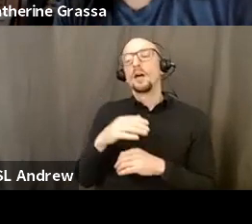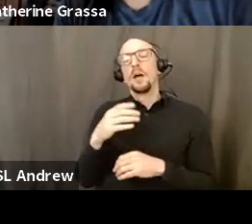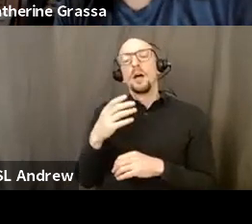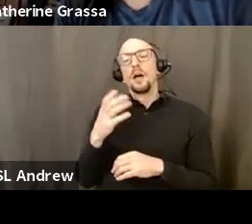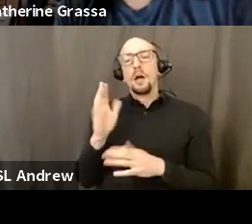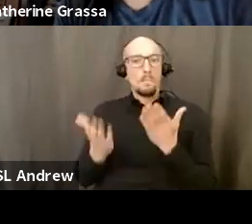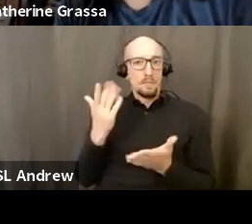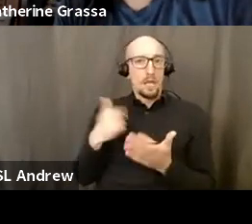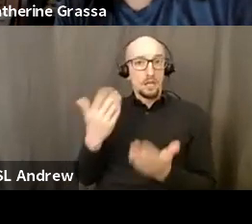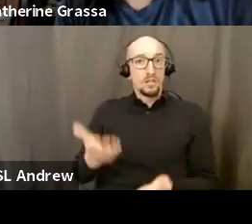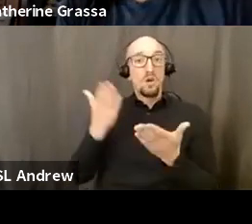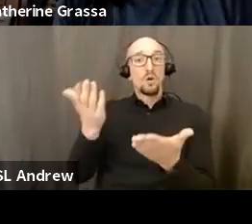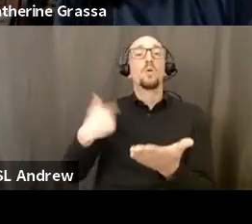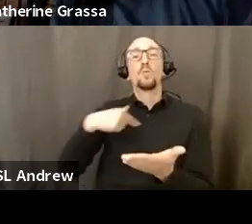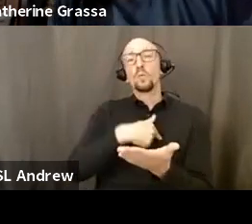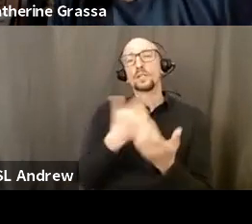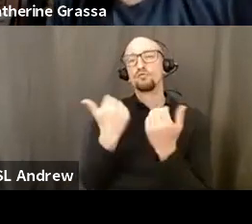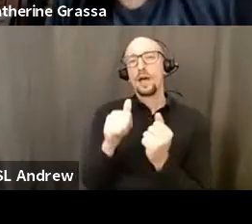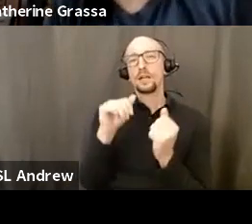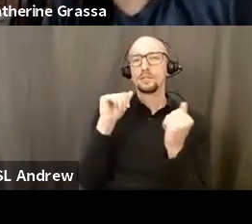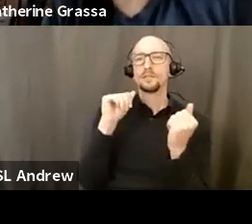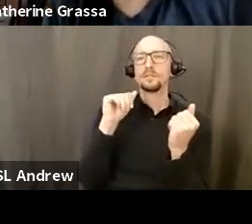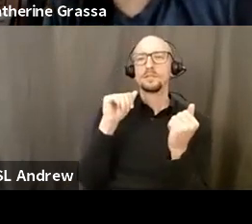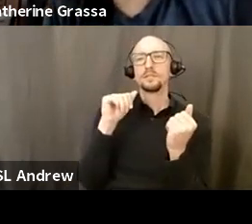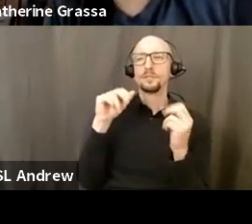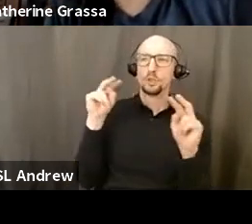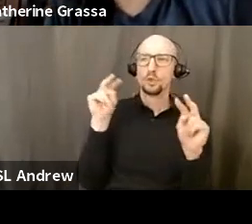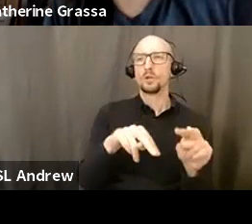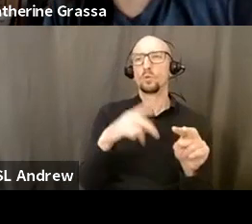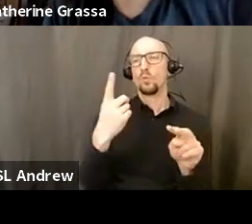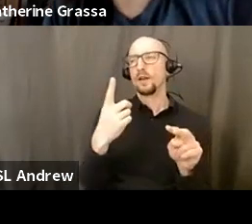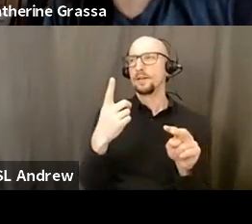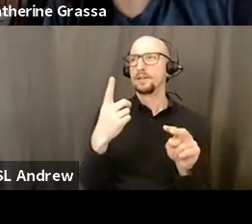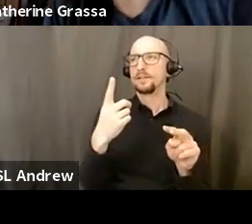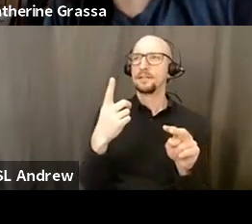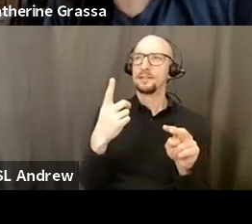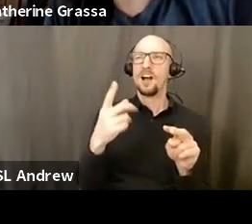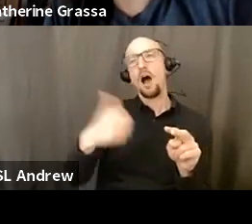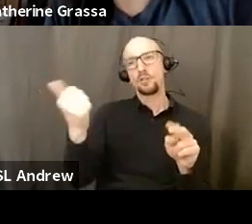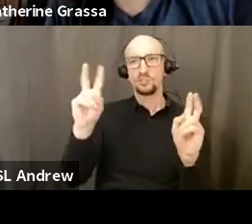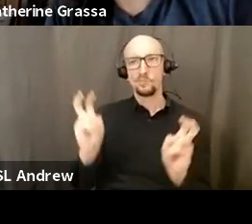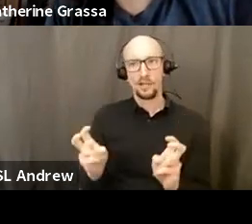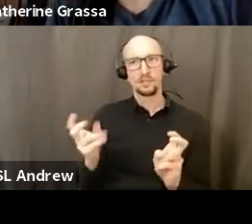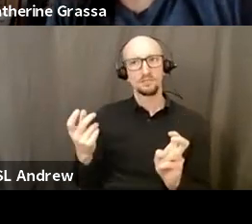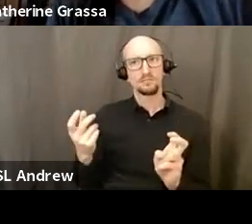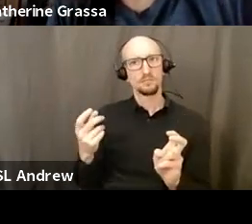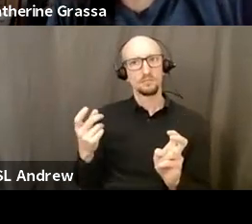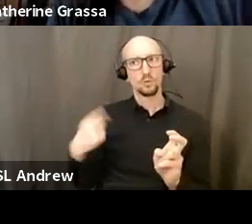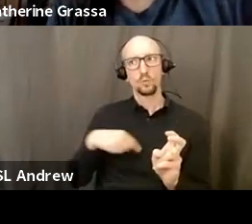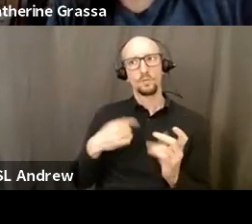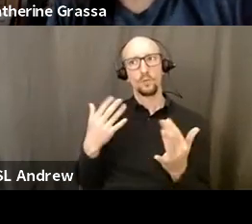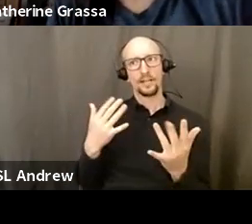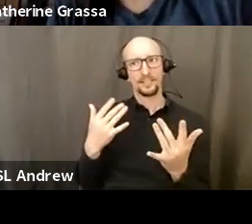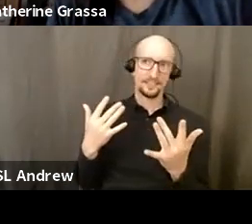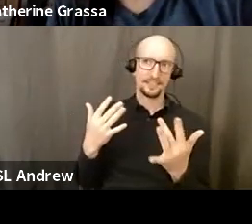I might suggest that we try to tackle one of our other more meaty subjects, decision